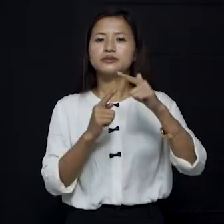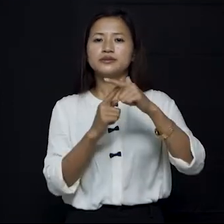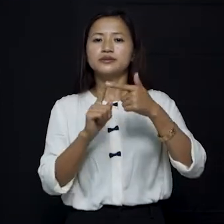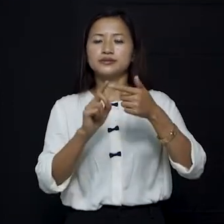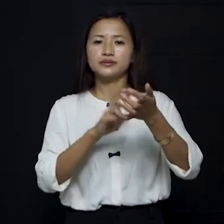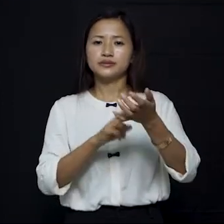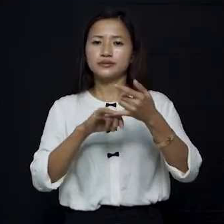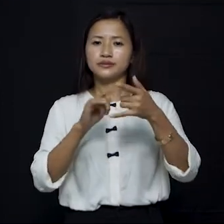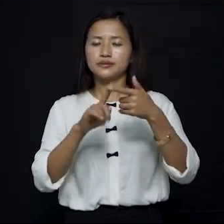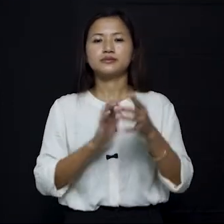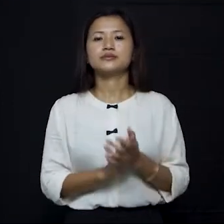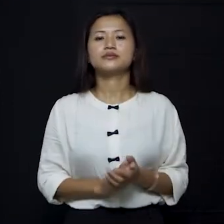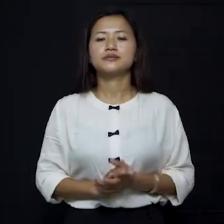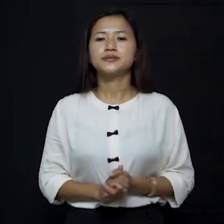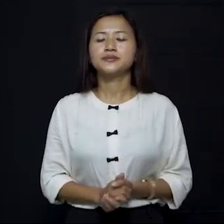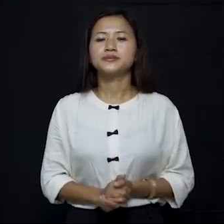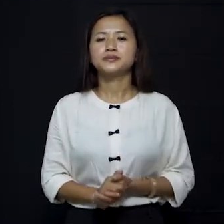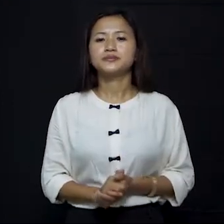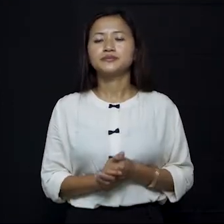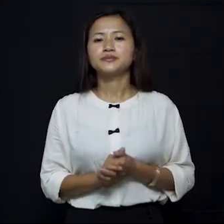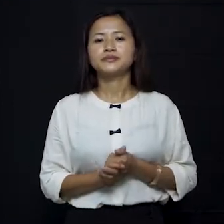Simple past tense.